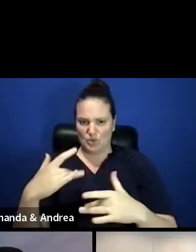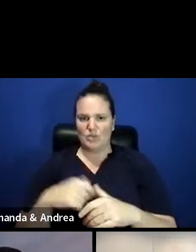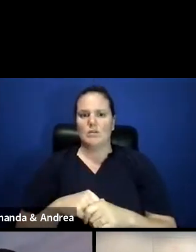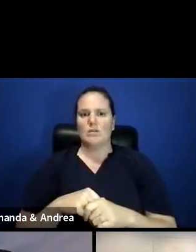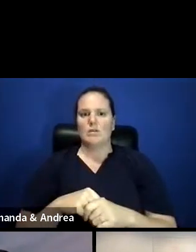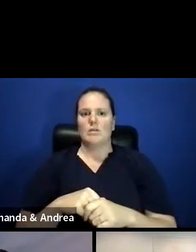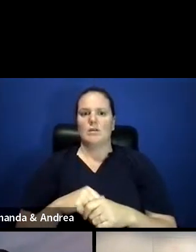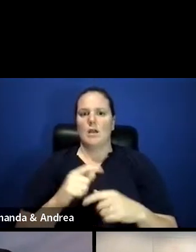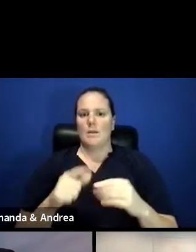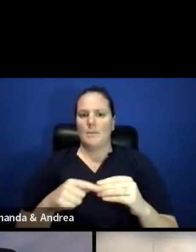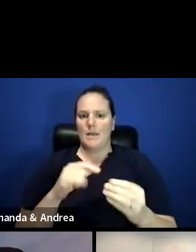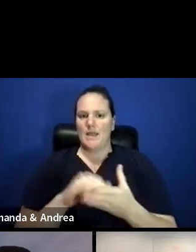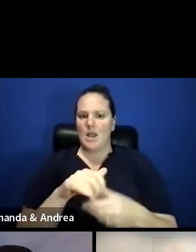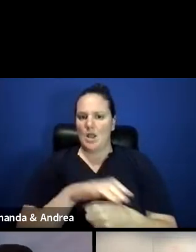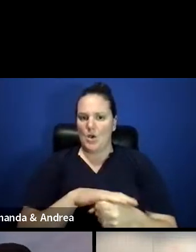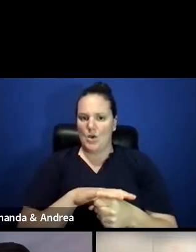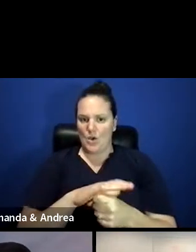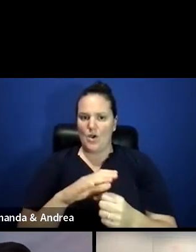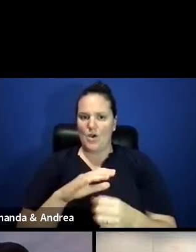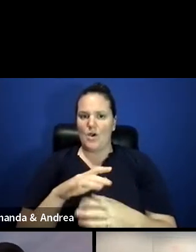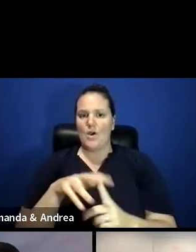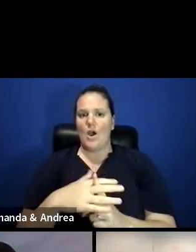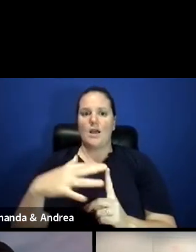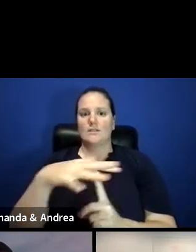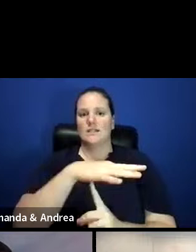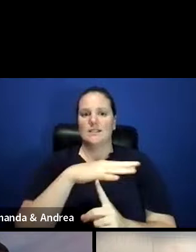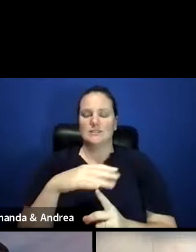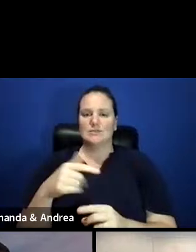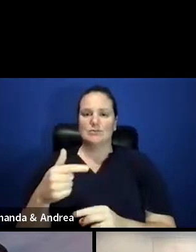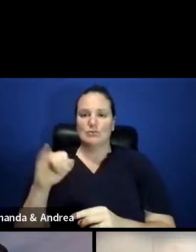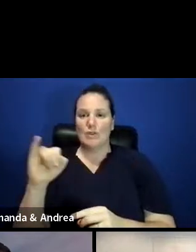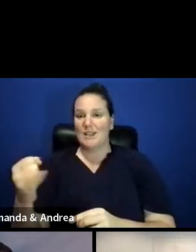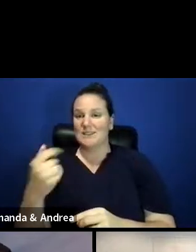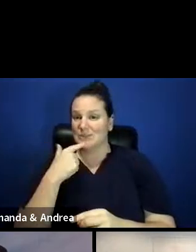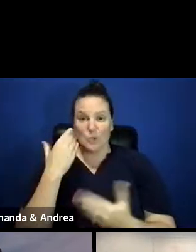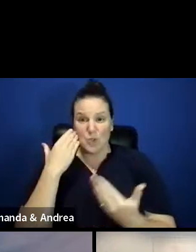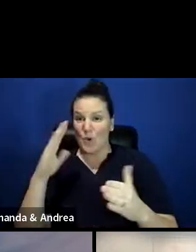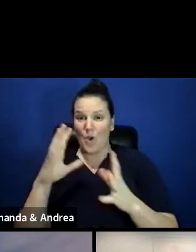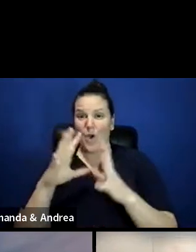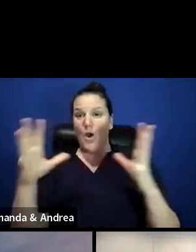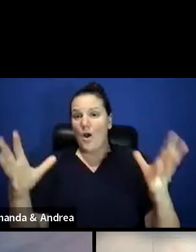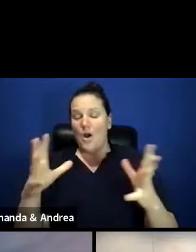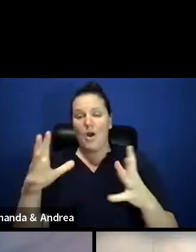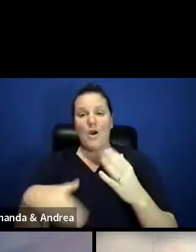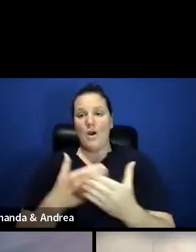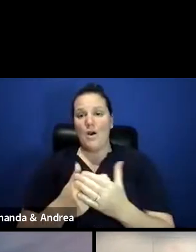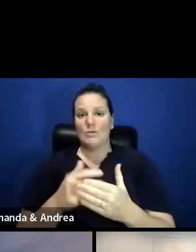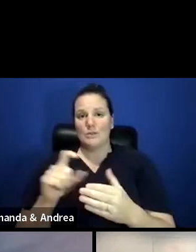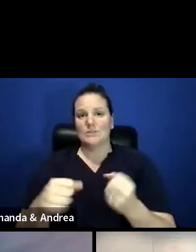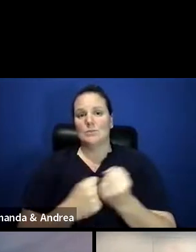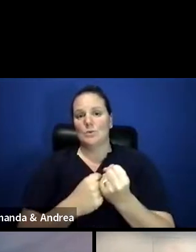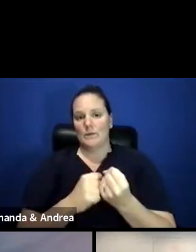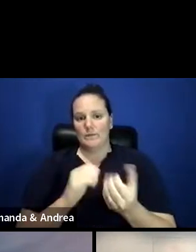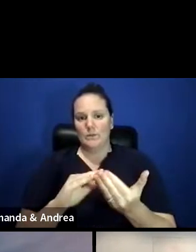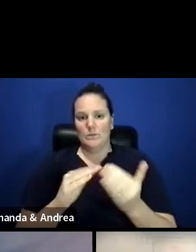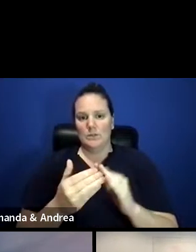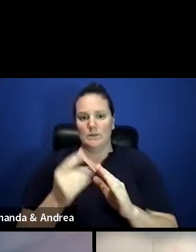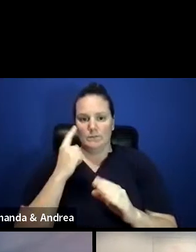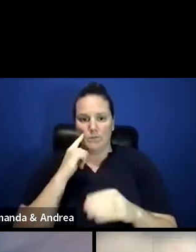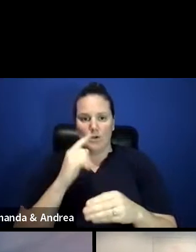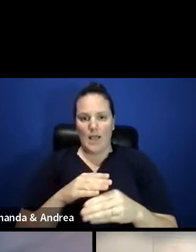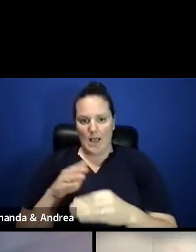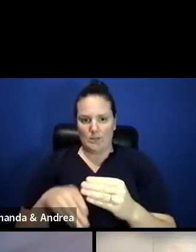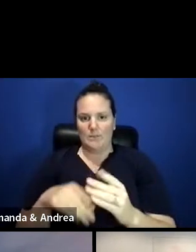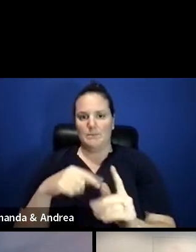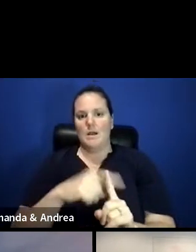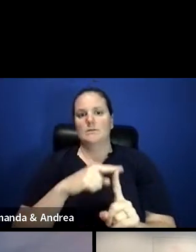that local context. As Greg said, we don't know it all. We need the support of our community to make the outcomes as